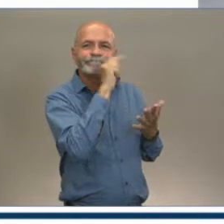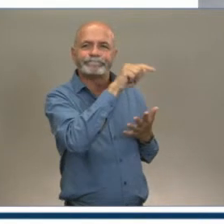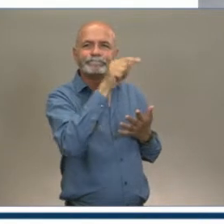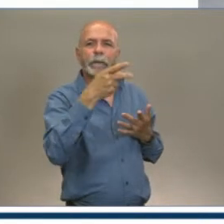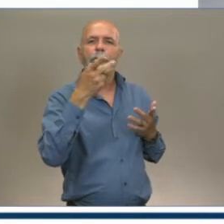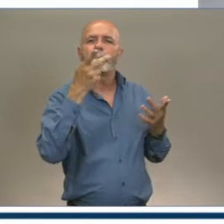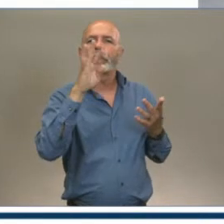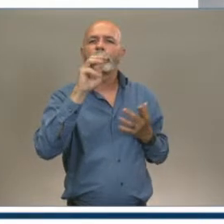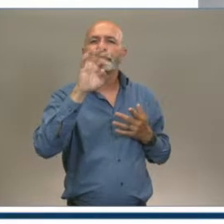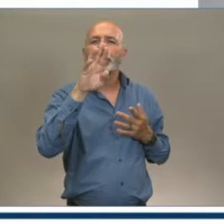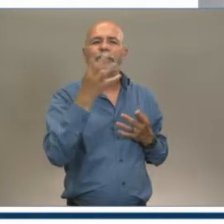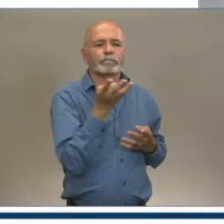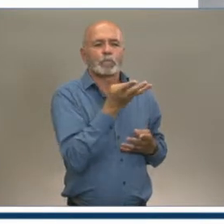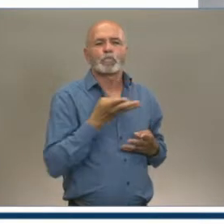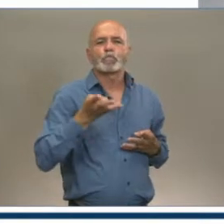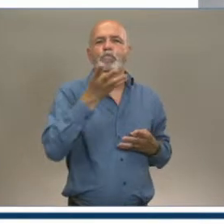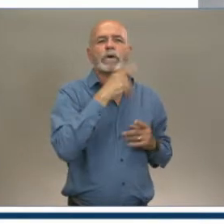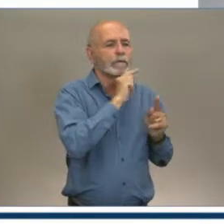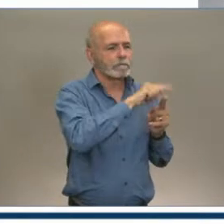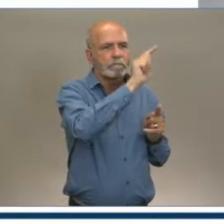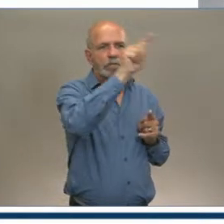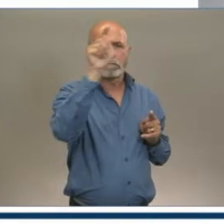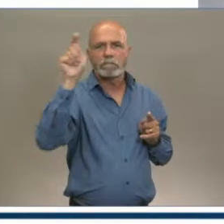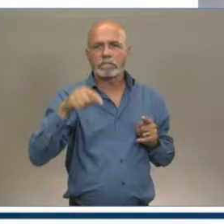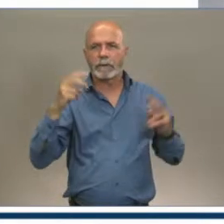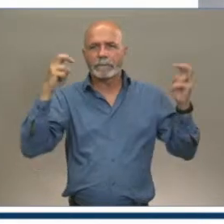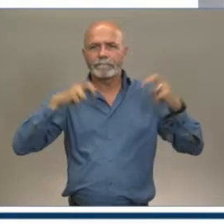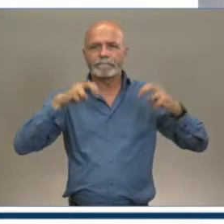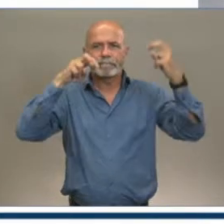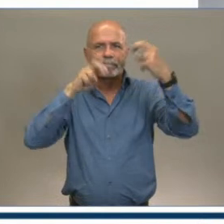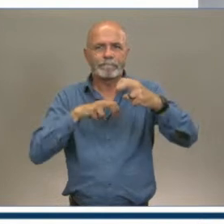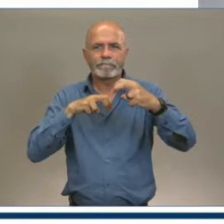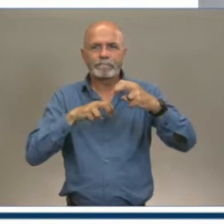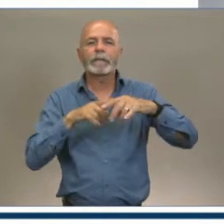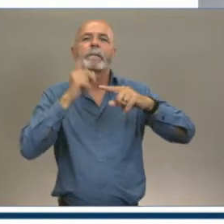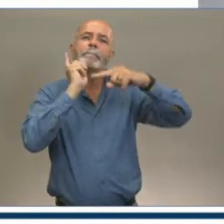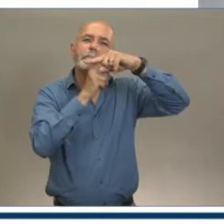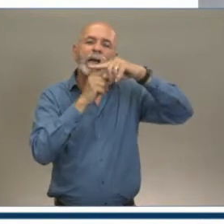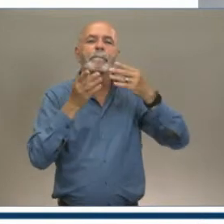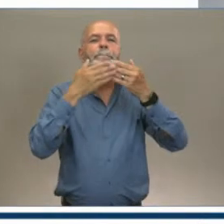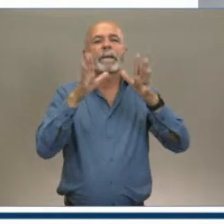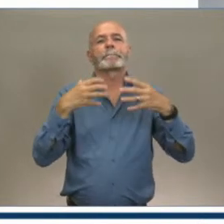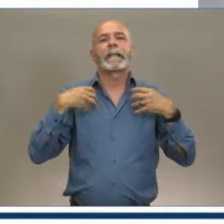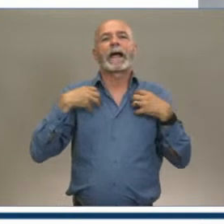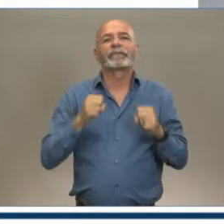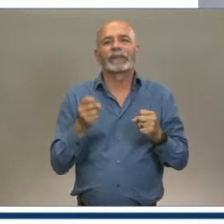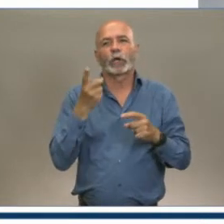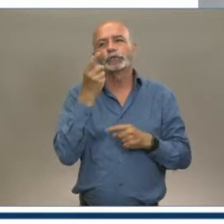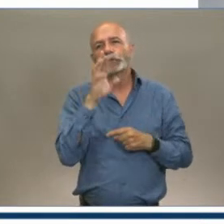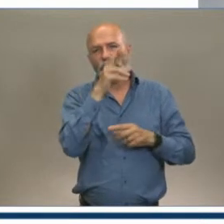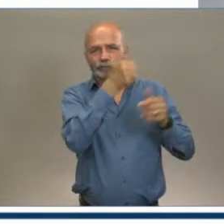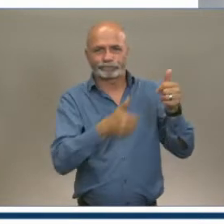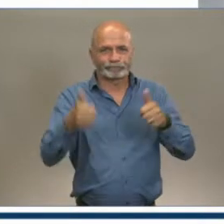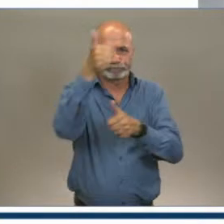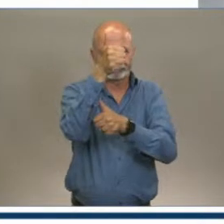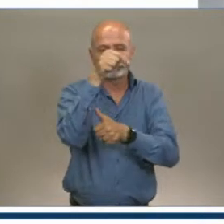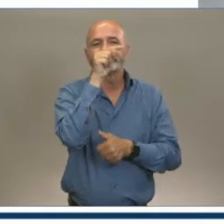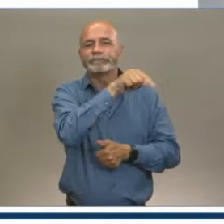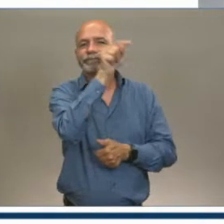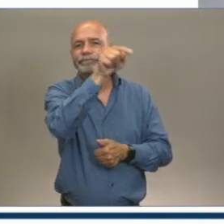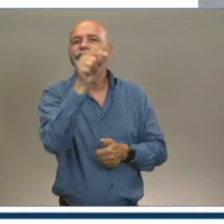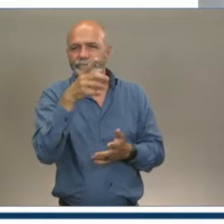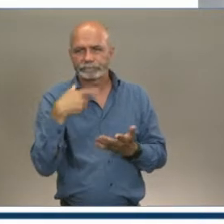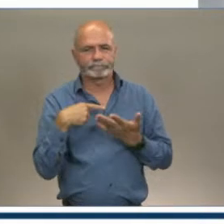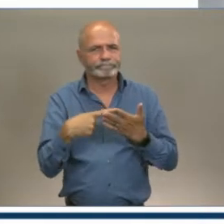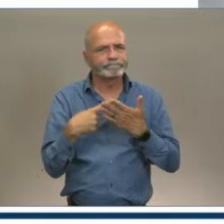and our comfort from our chief medical health officers in each province that made those determinations. So again, we had June